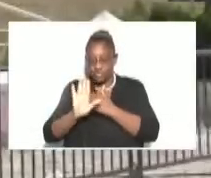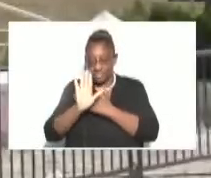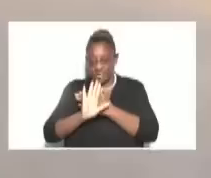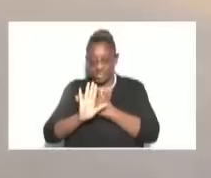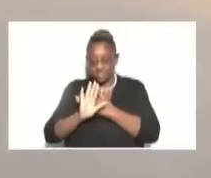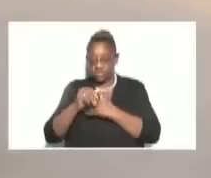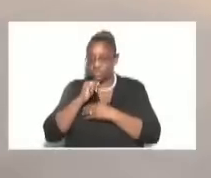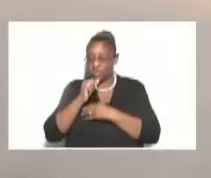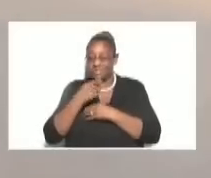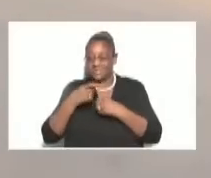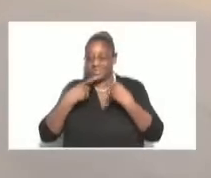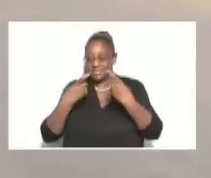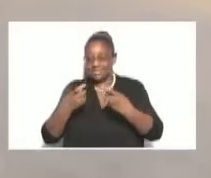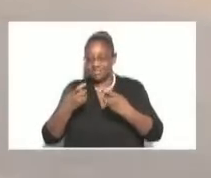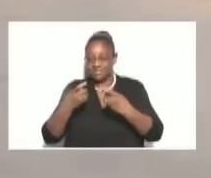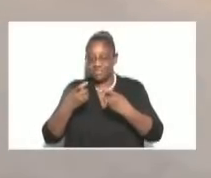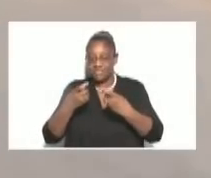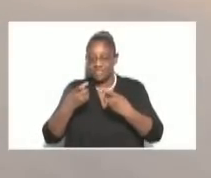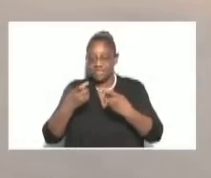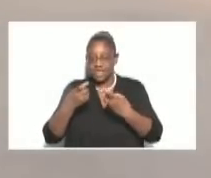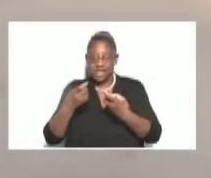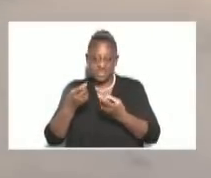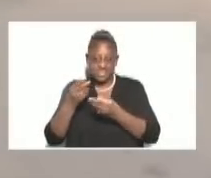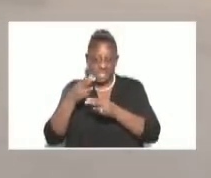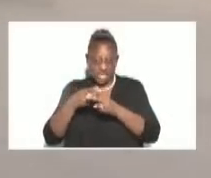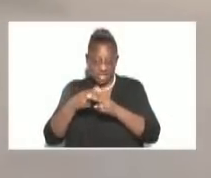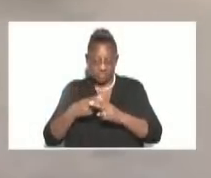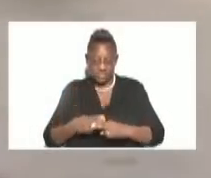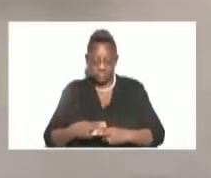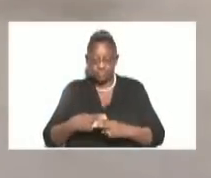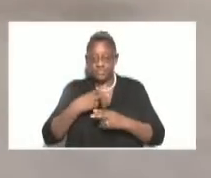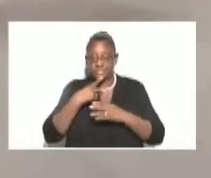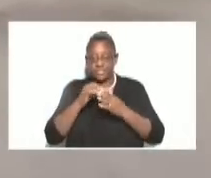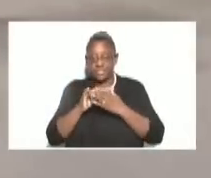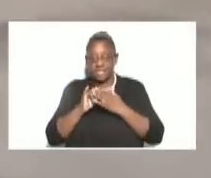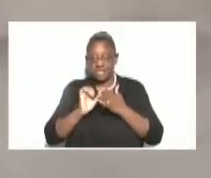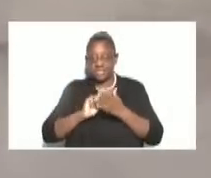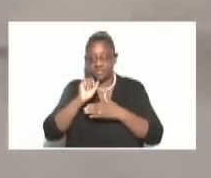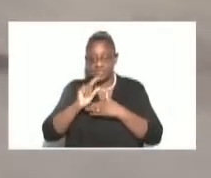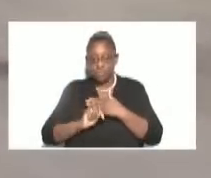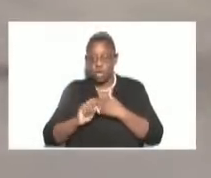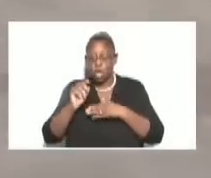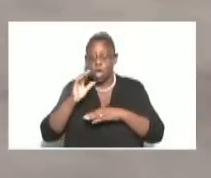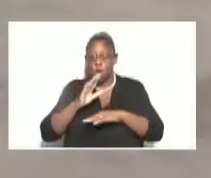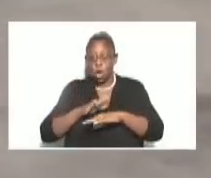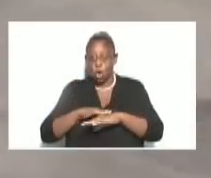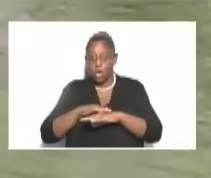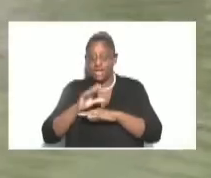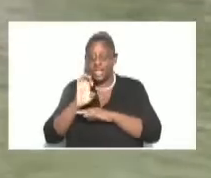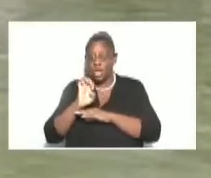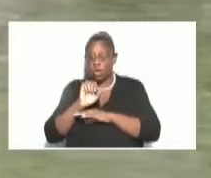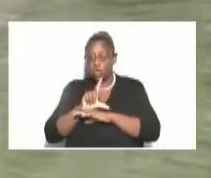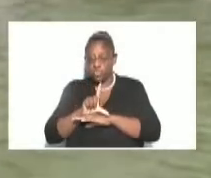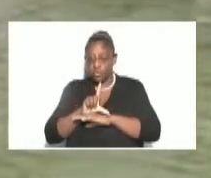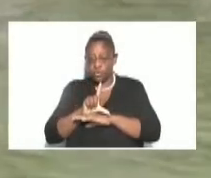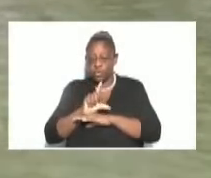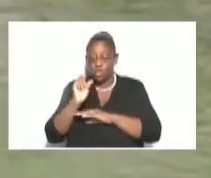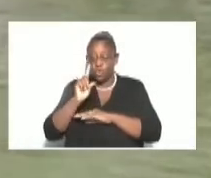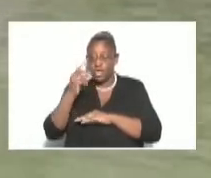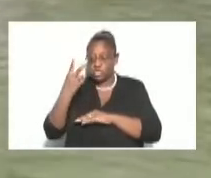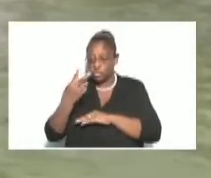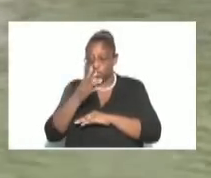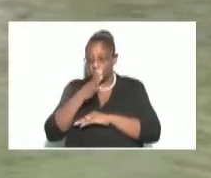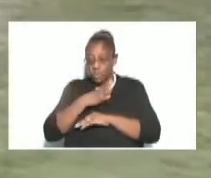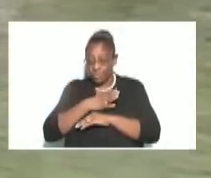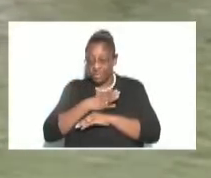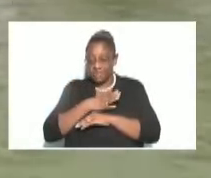identity. Police charged that sometime between September 3rd and 4th on Harbour Island, Eleuthera, the 2 women committed conspiracy to